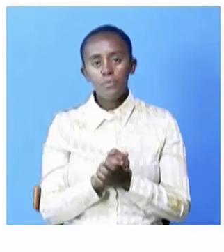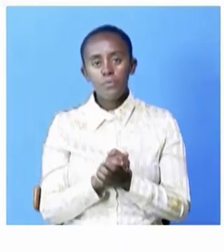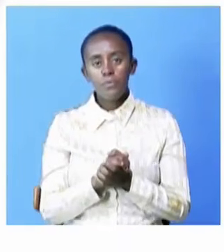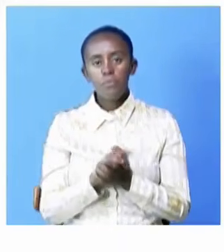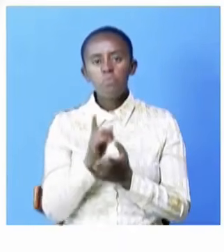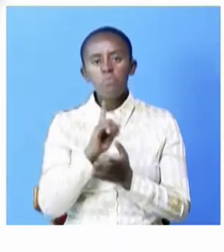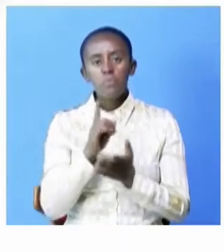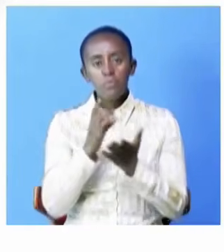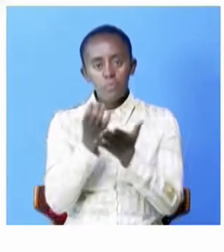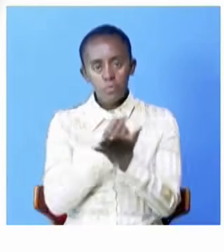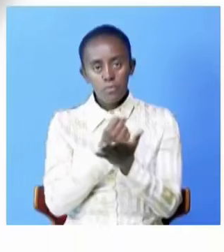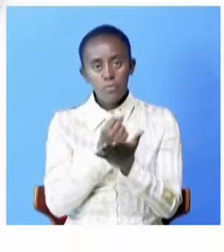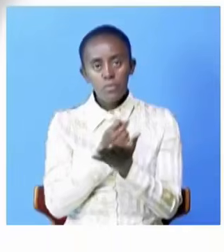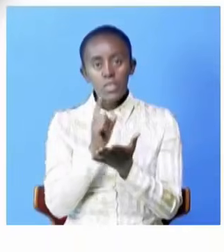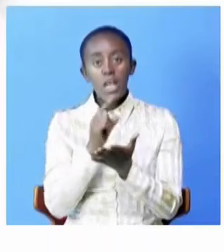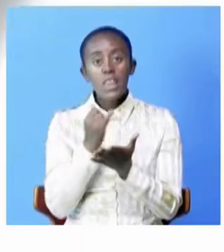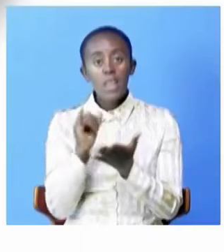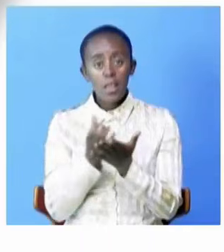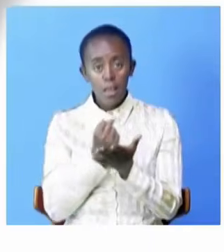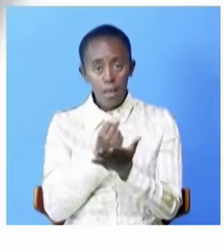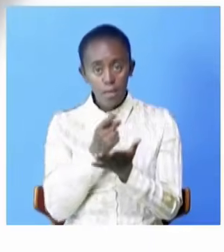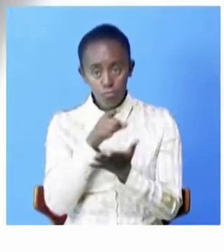They take